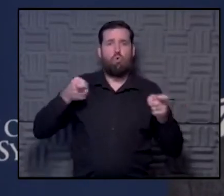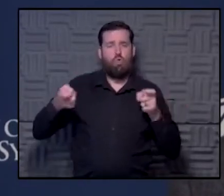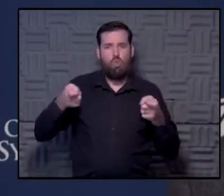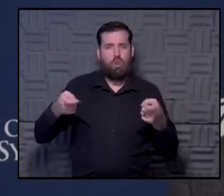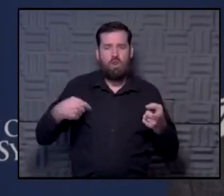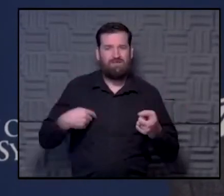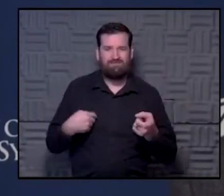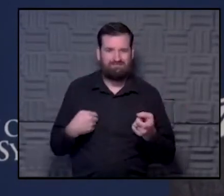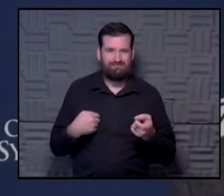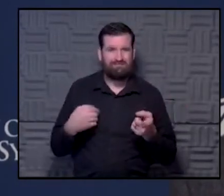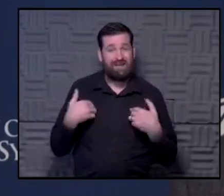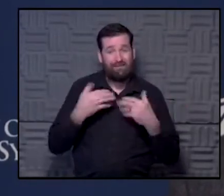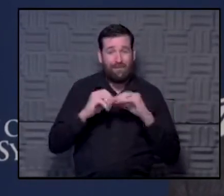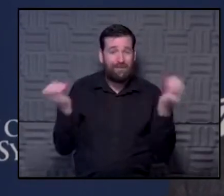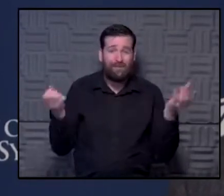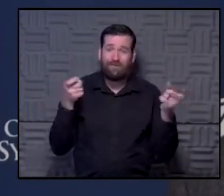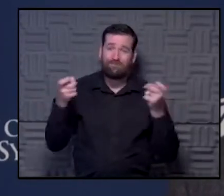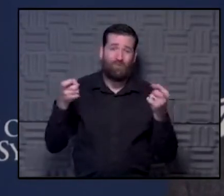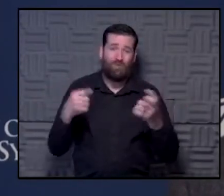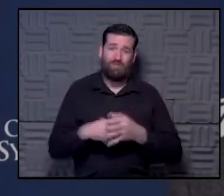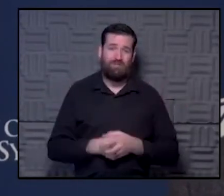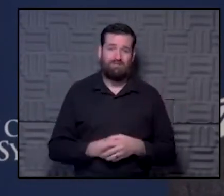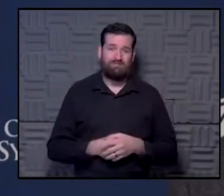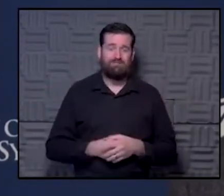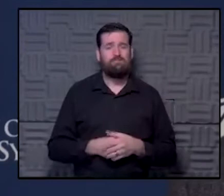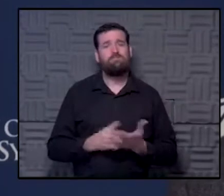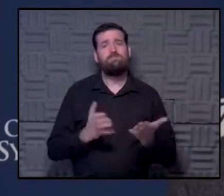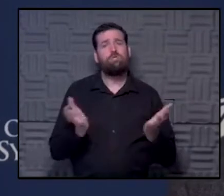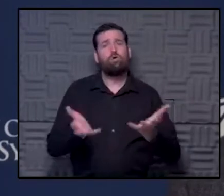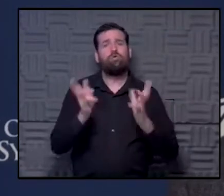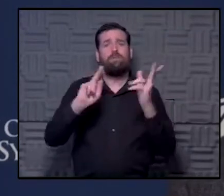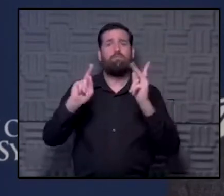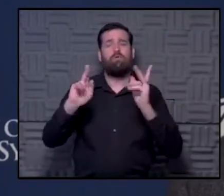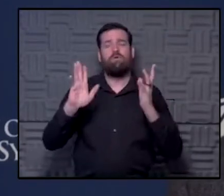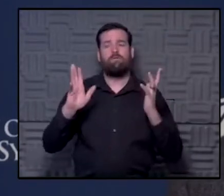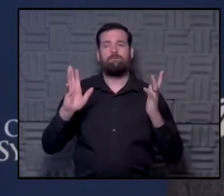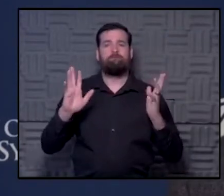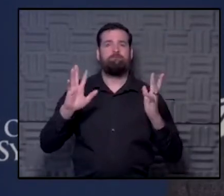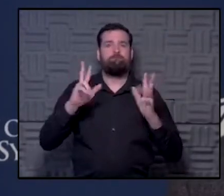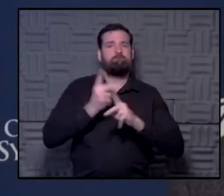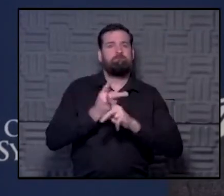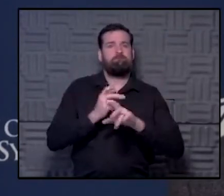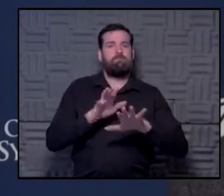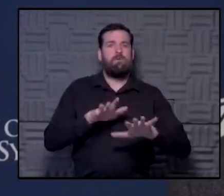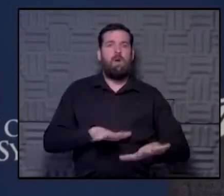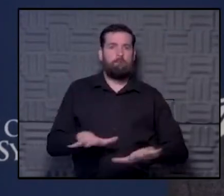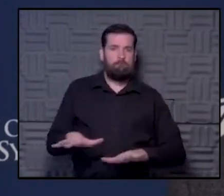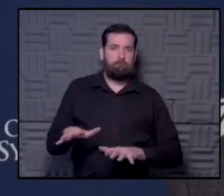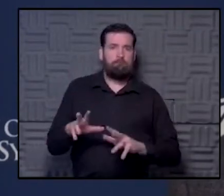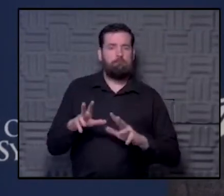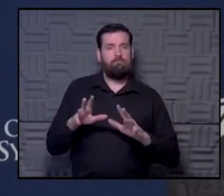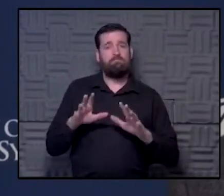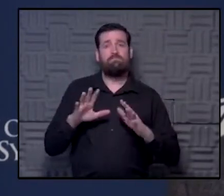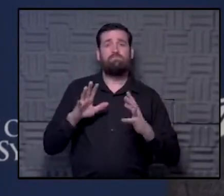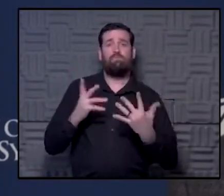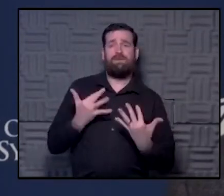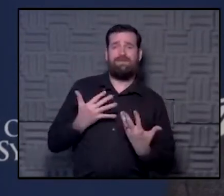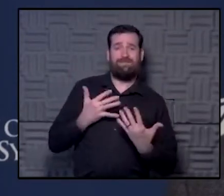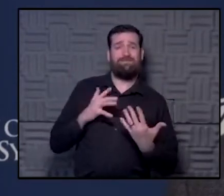we have little to none. So I encourage people to just try to stay calm, stay cool, wait your